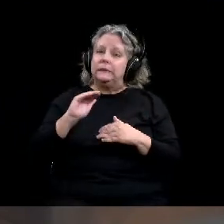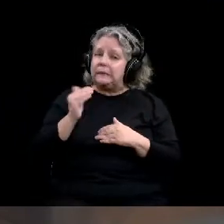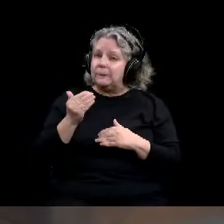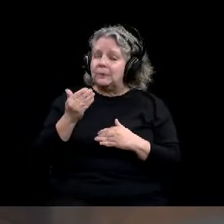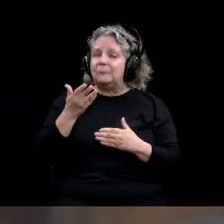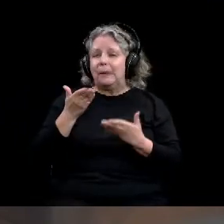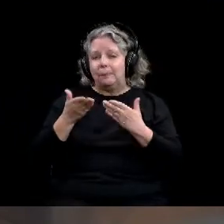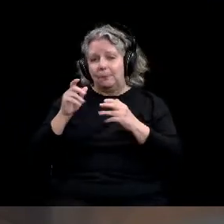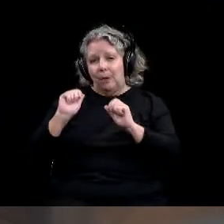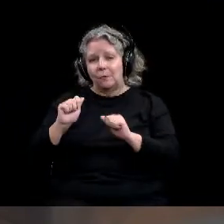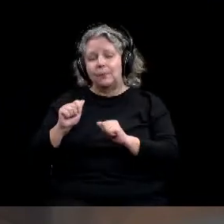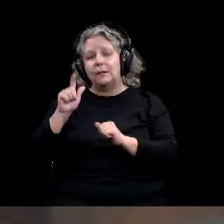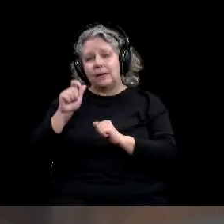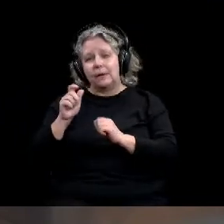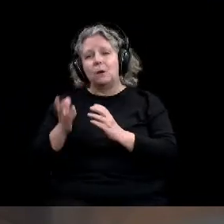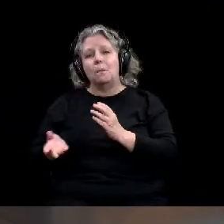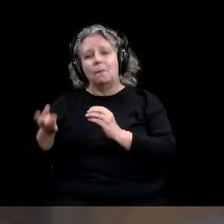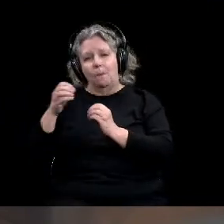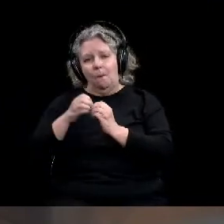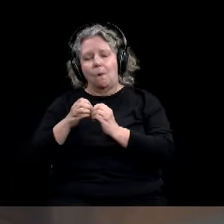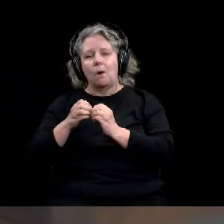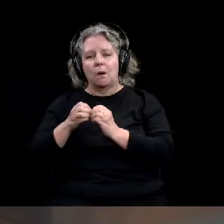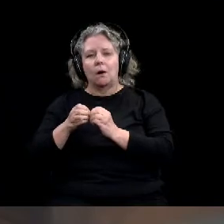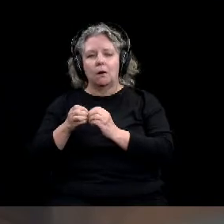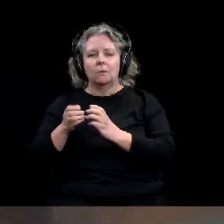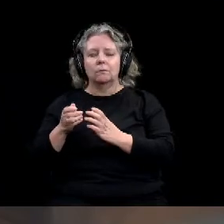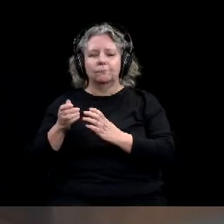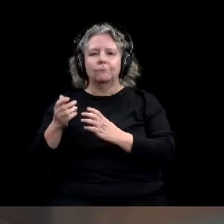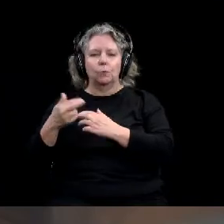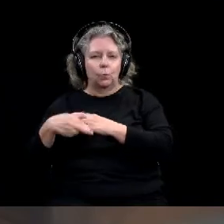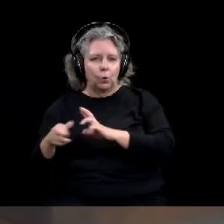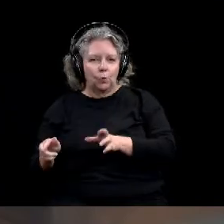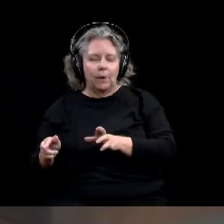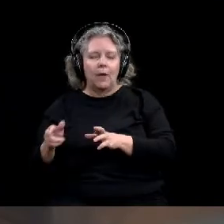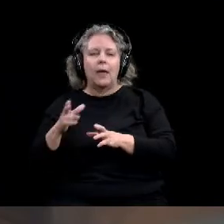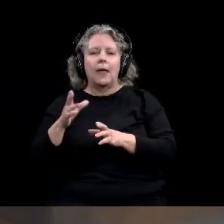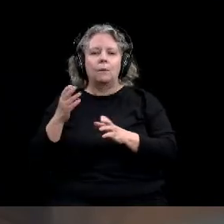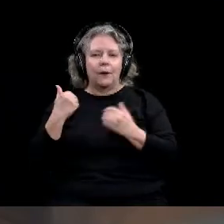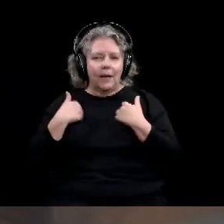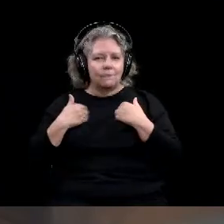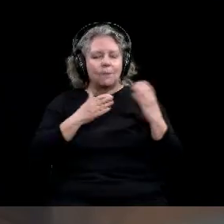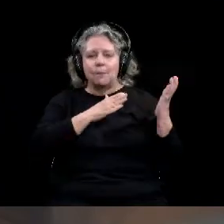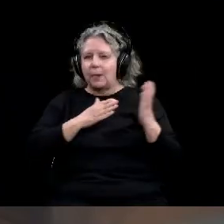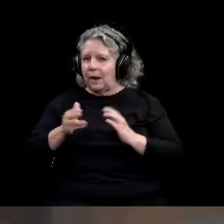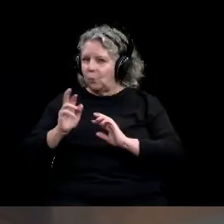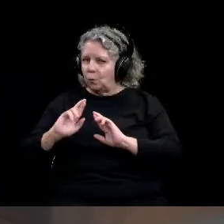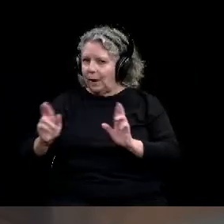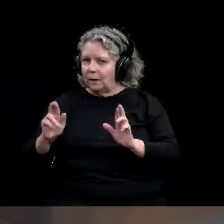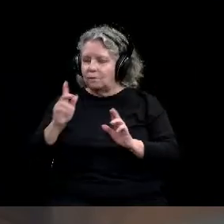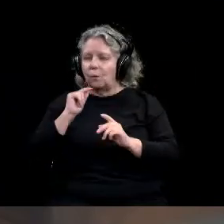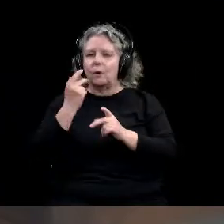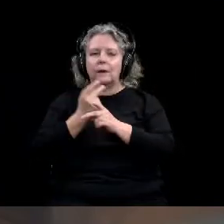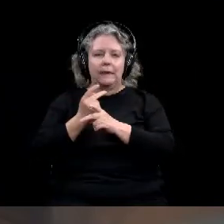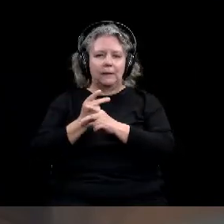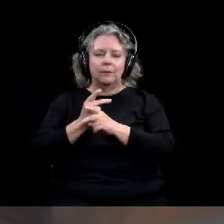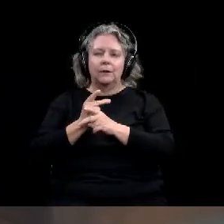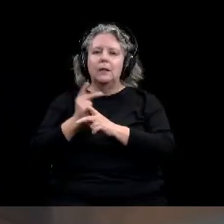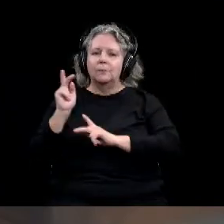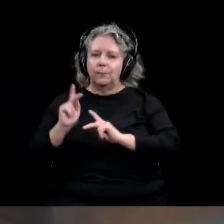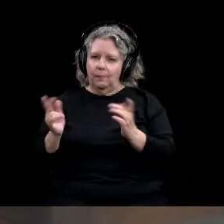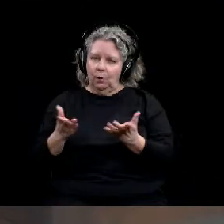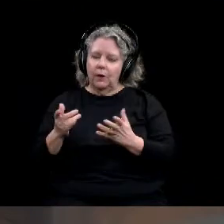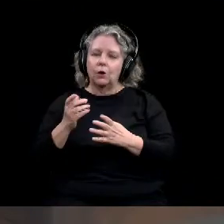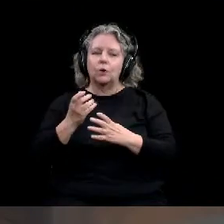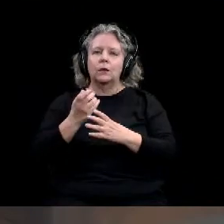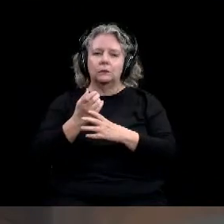have developed robust plans to keep our population safe should a number of hospital patients increase to a degree